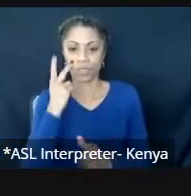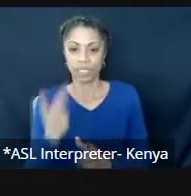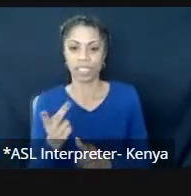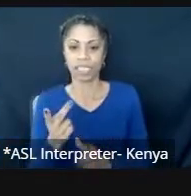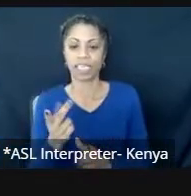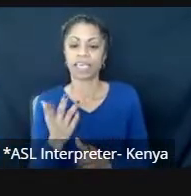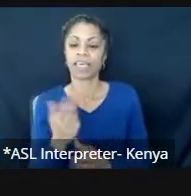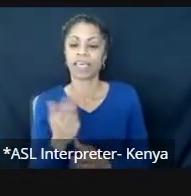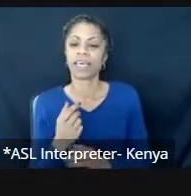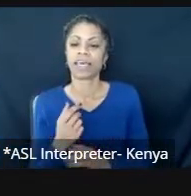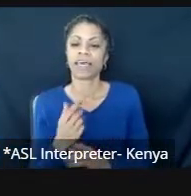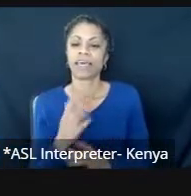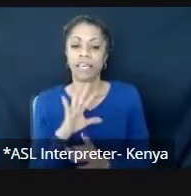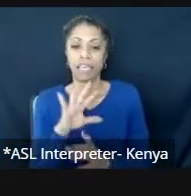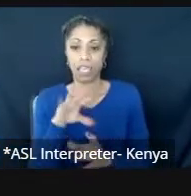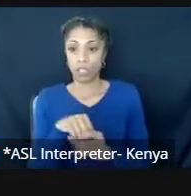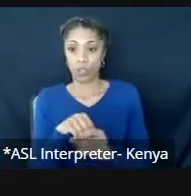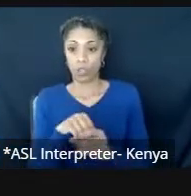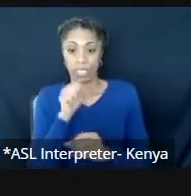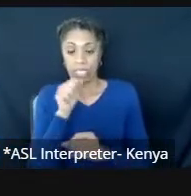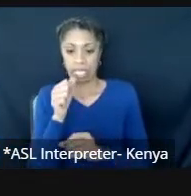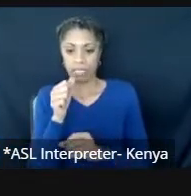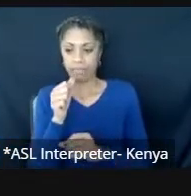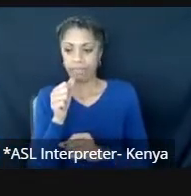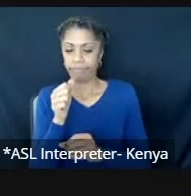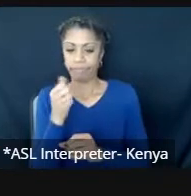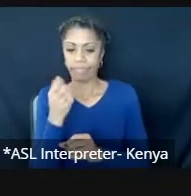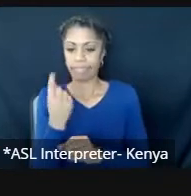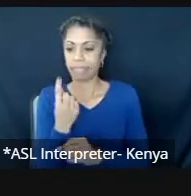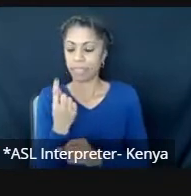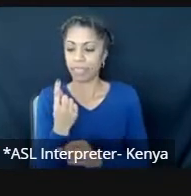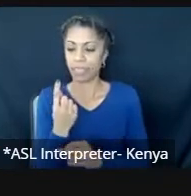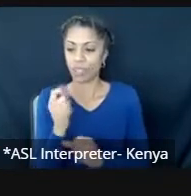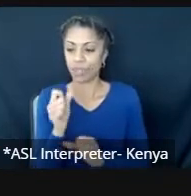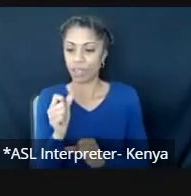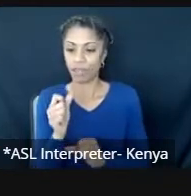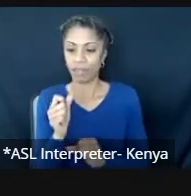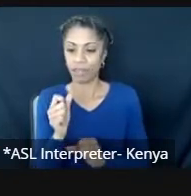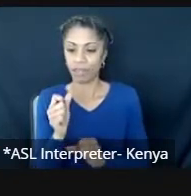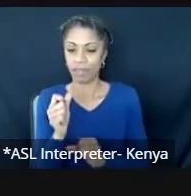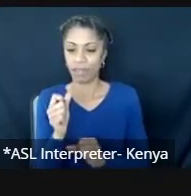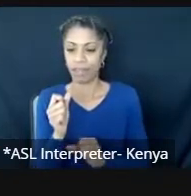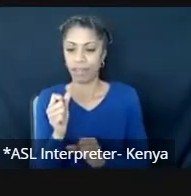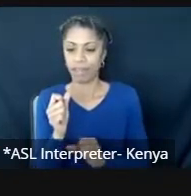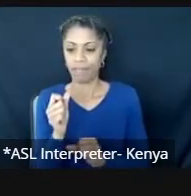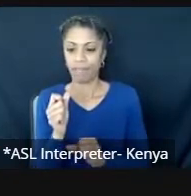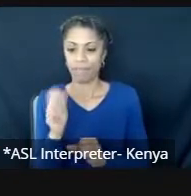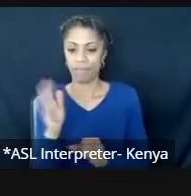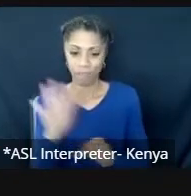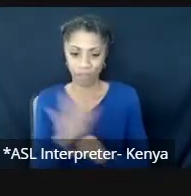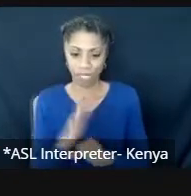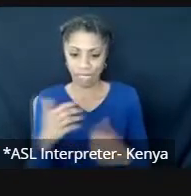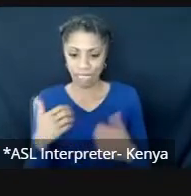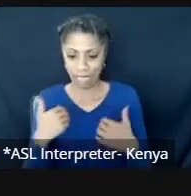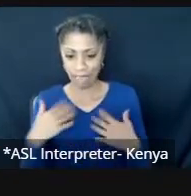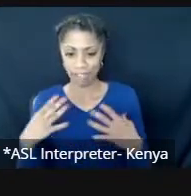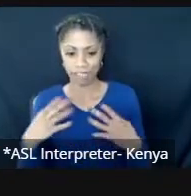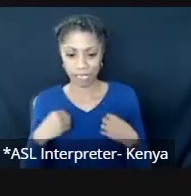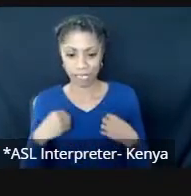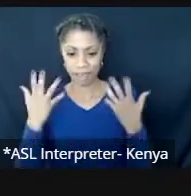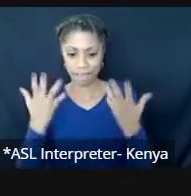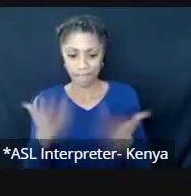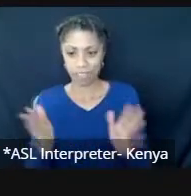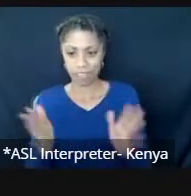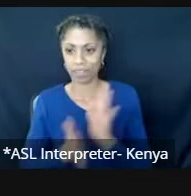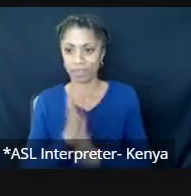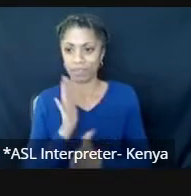not something you can necessarily fully achieve or arrive to. It's an ongoing process that we